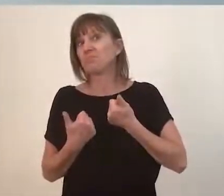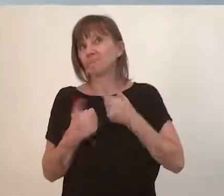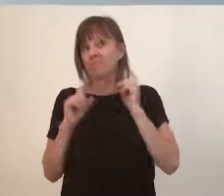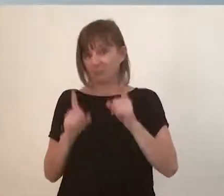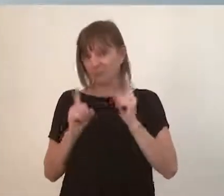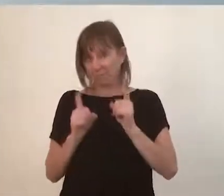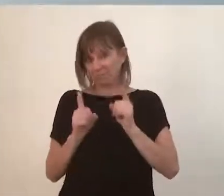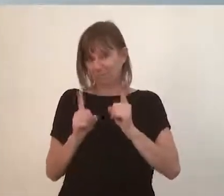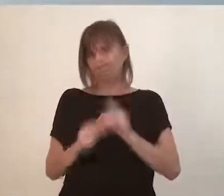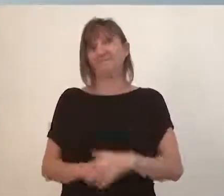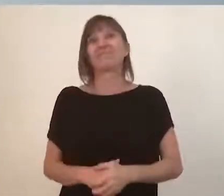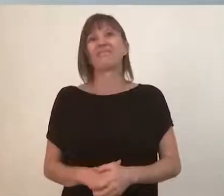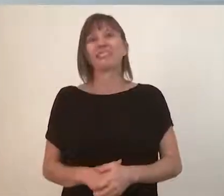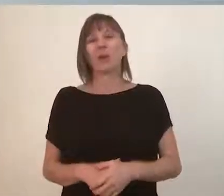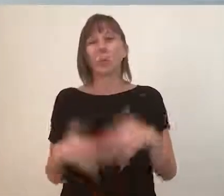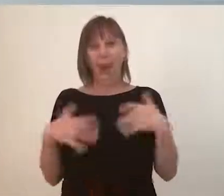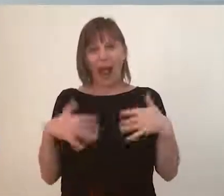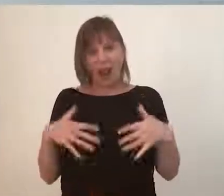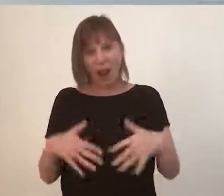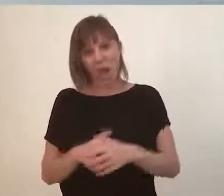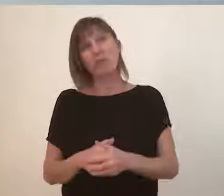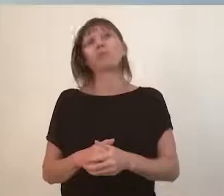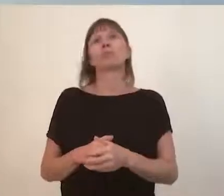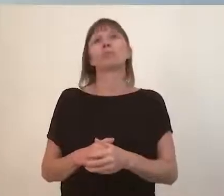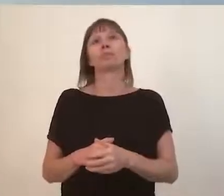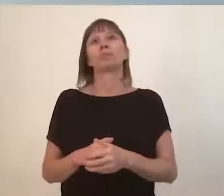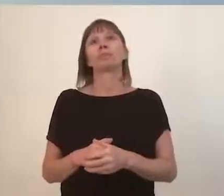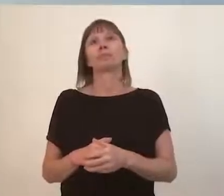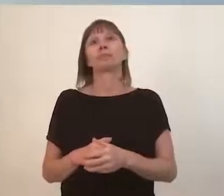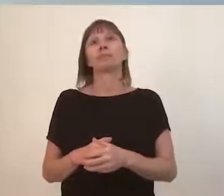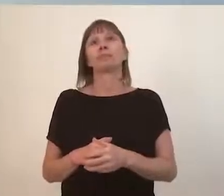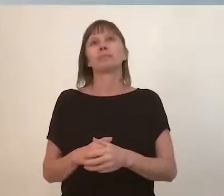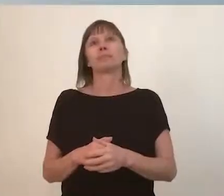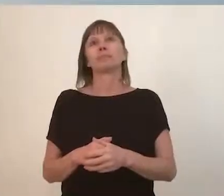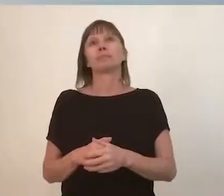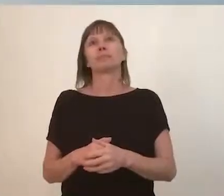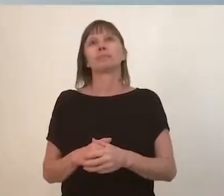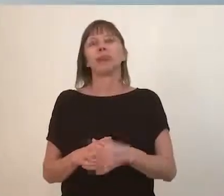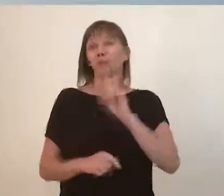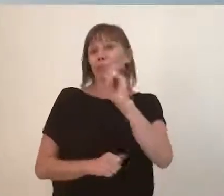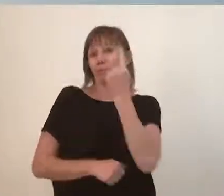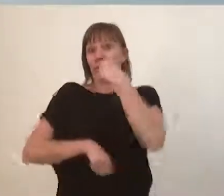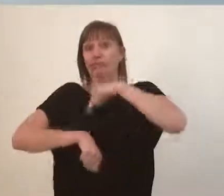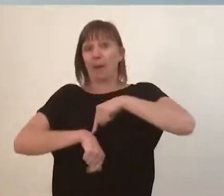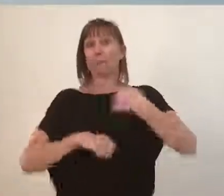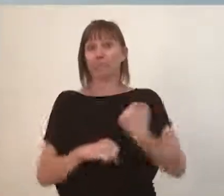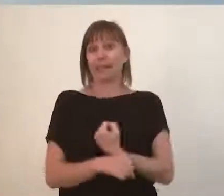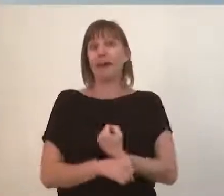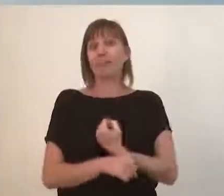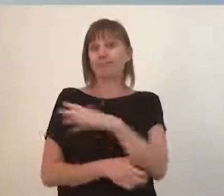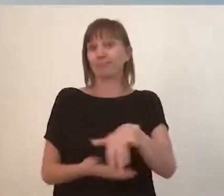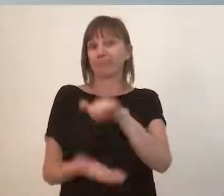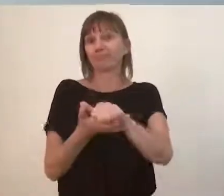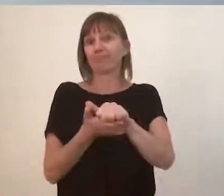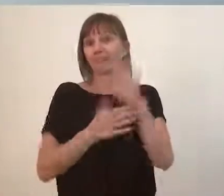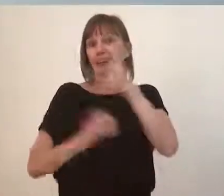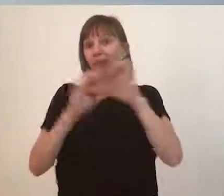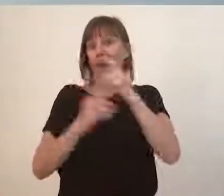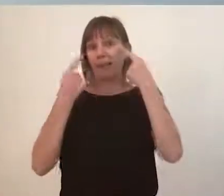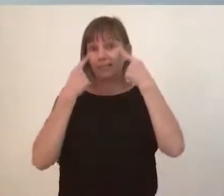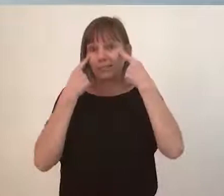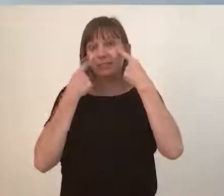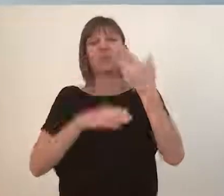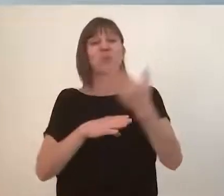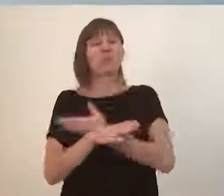This is a look, actually. Oh, this is a look. Wow, okay. I'm just, you know, this is the first time